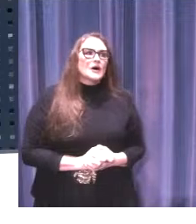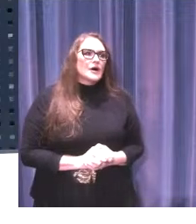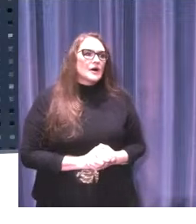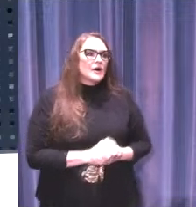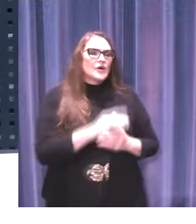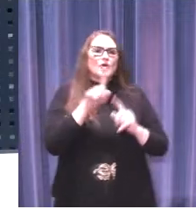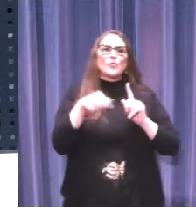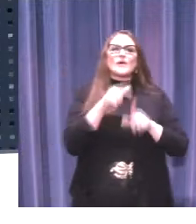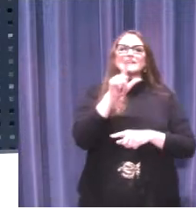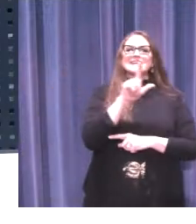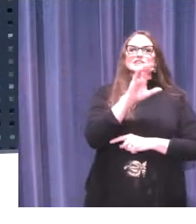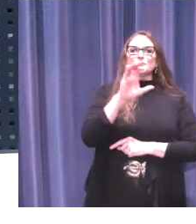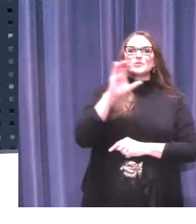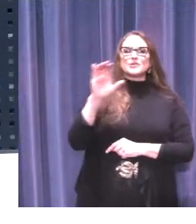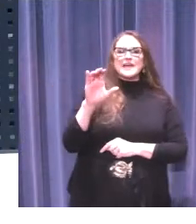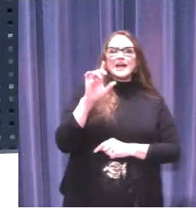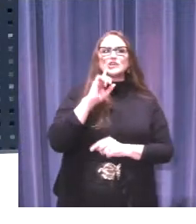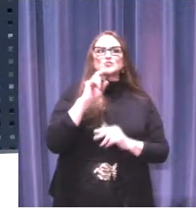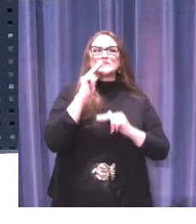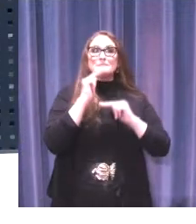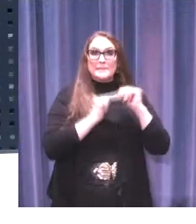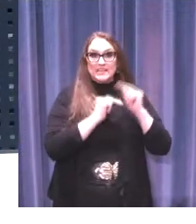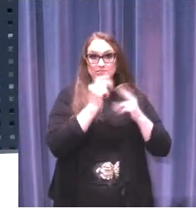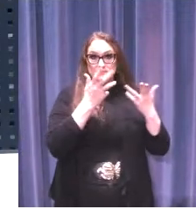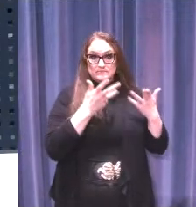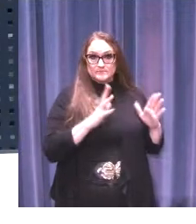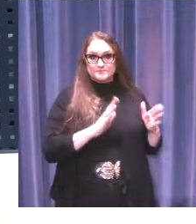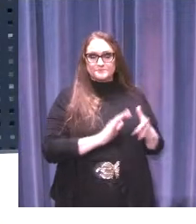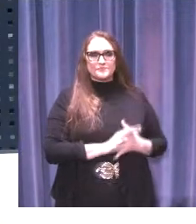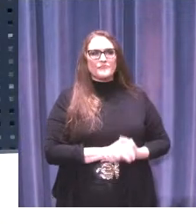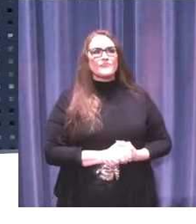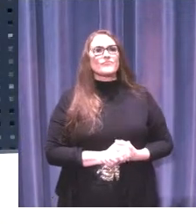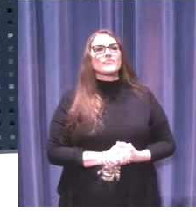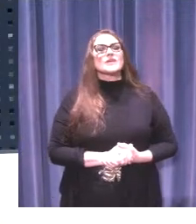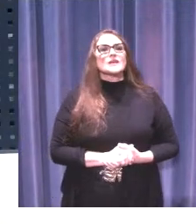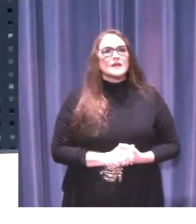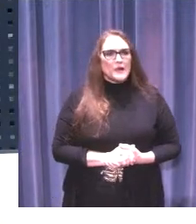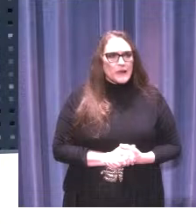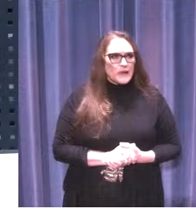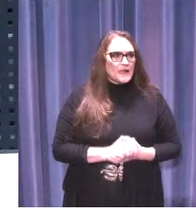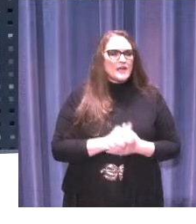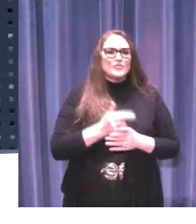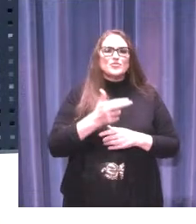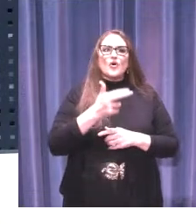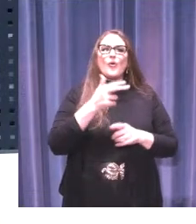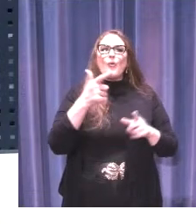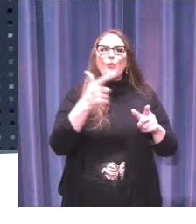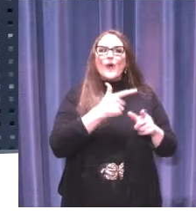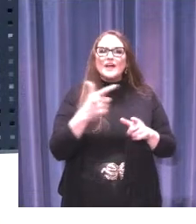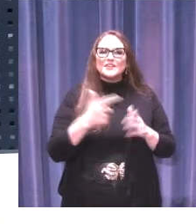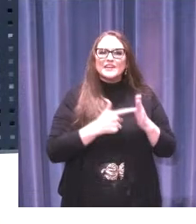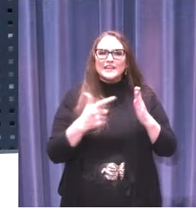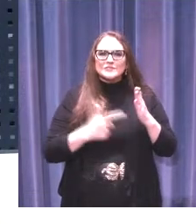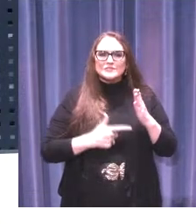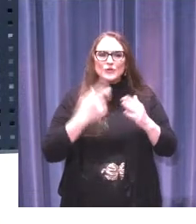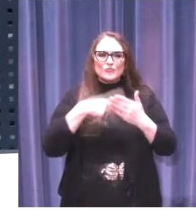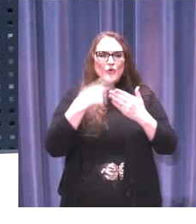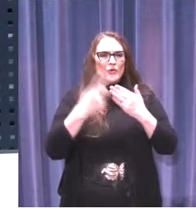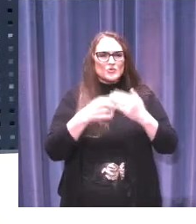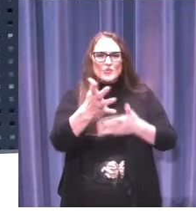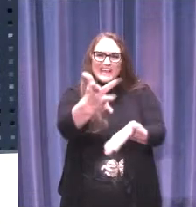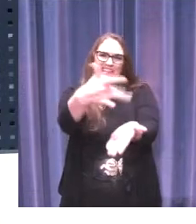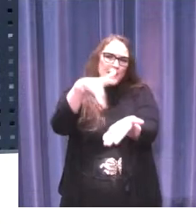when Lansing Community College was built, the welding program was right in the middle